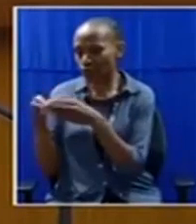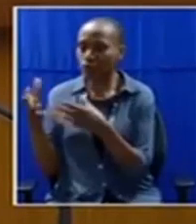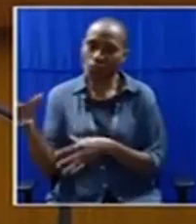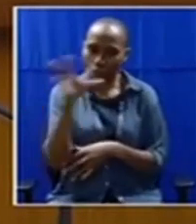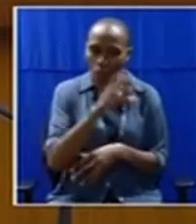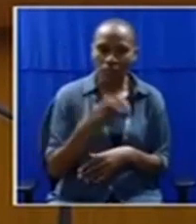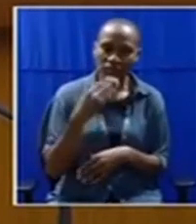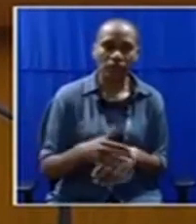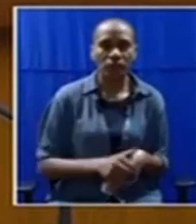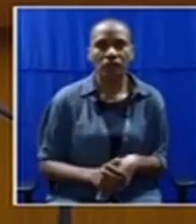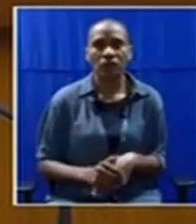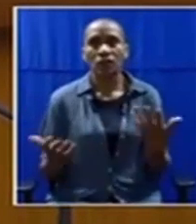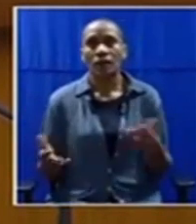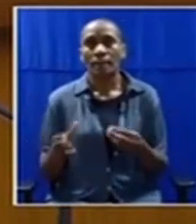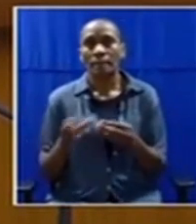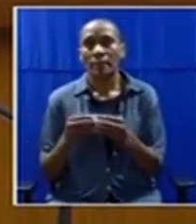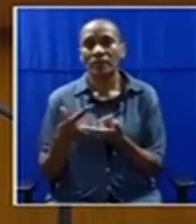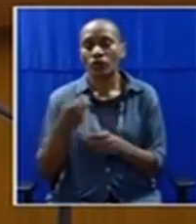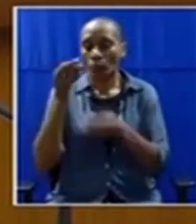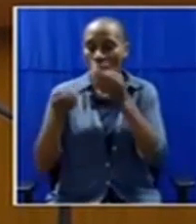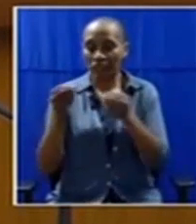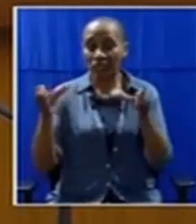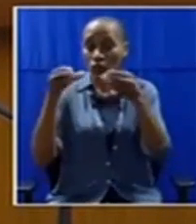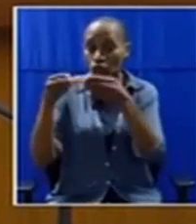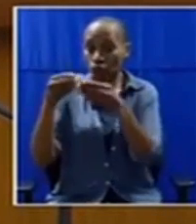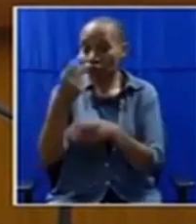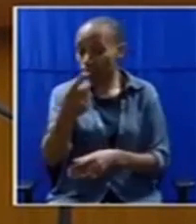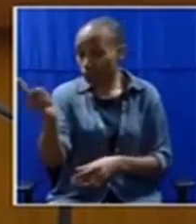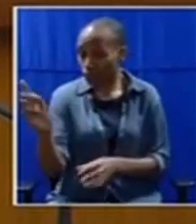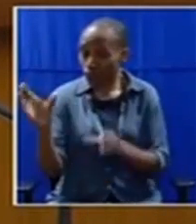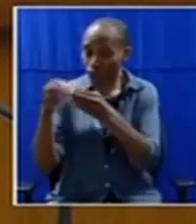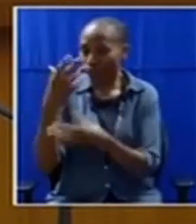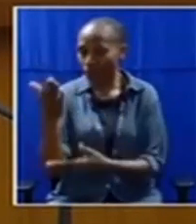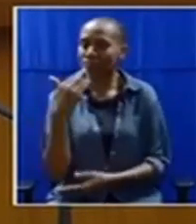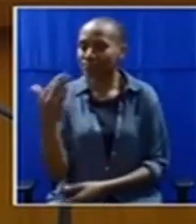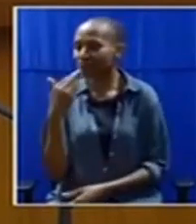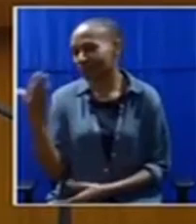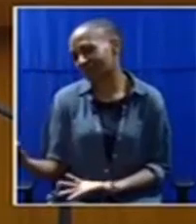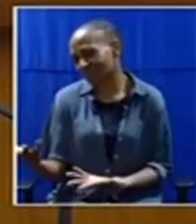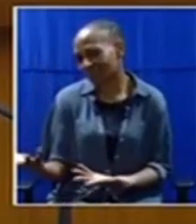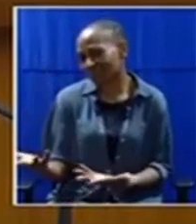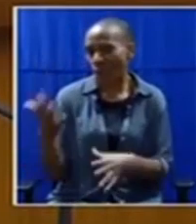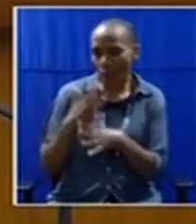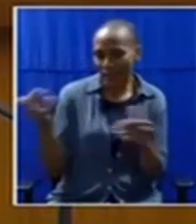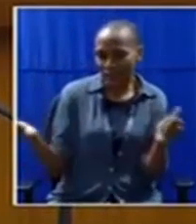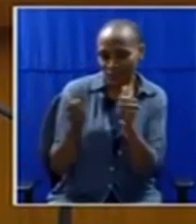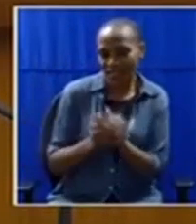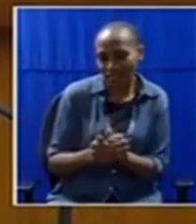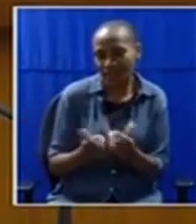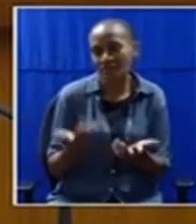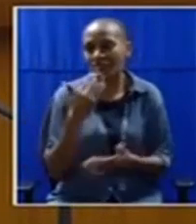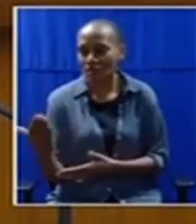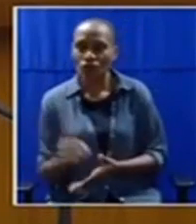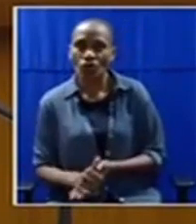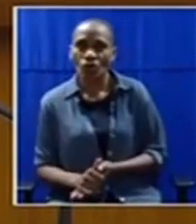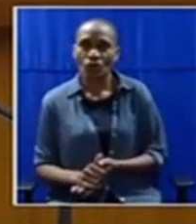We also thank our colleagues from other political parties for their camaraderie and over